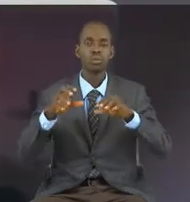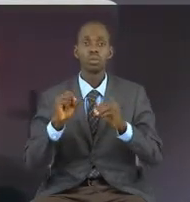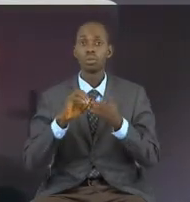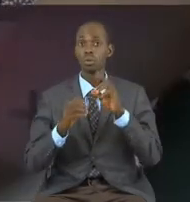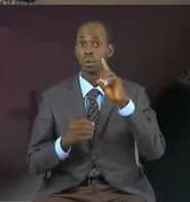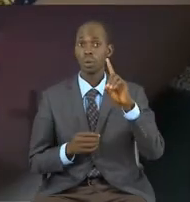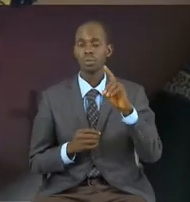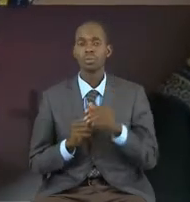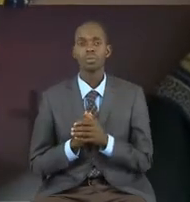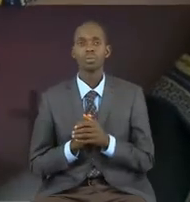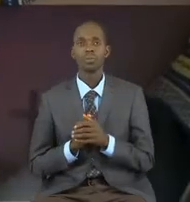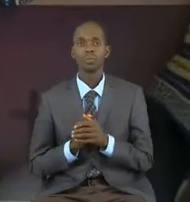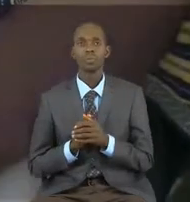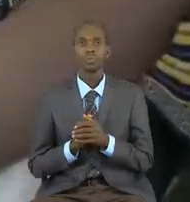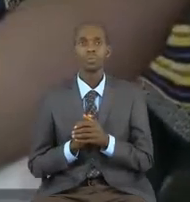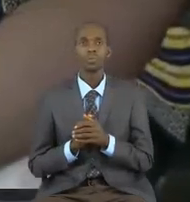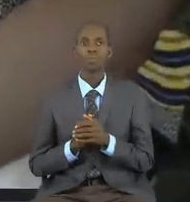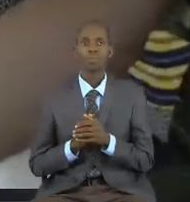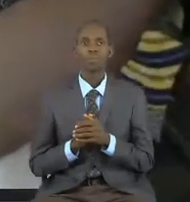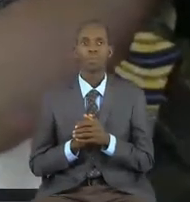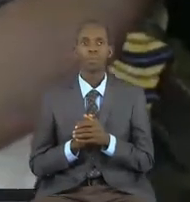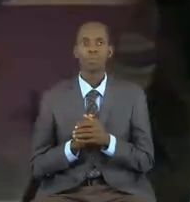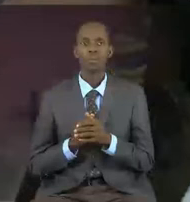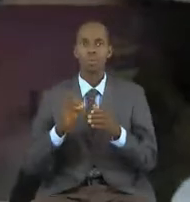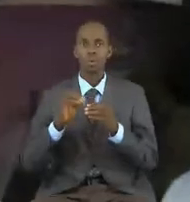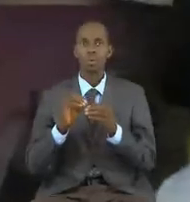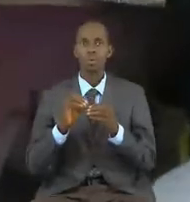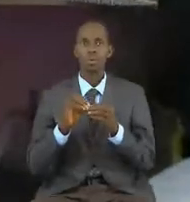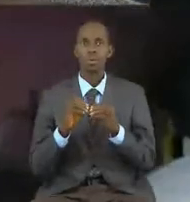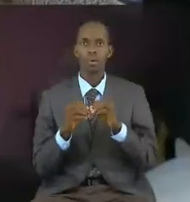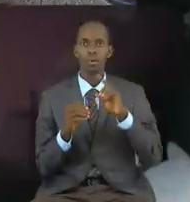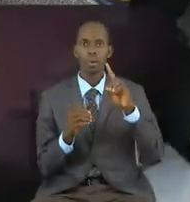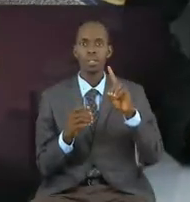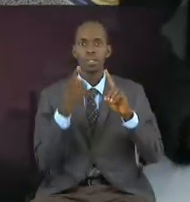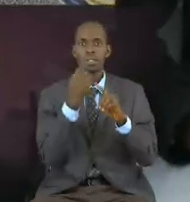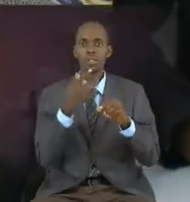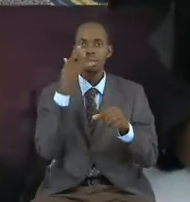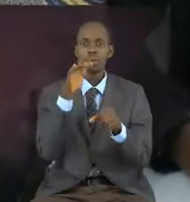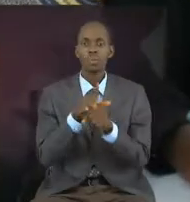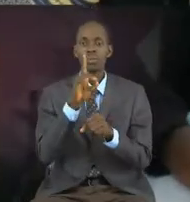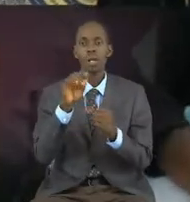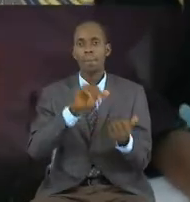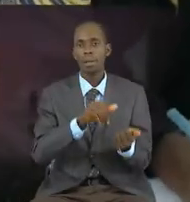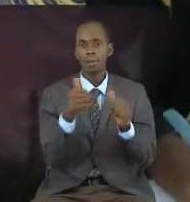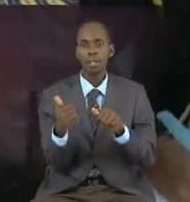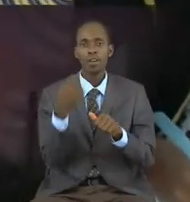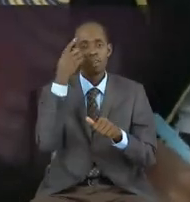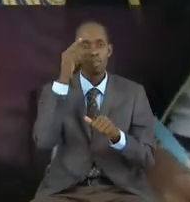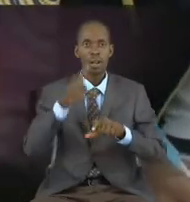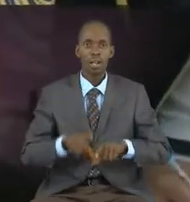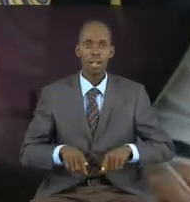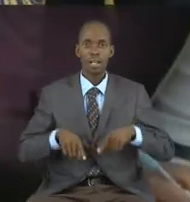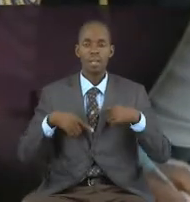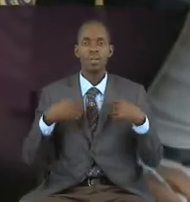one, we're looking at the promised baptism for life